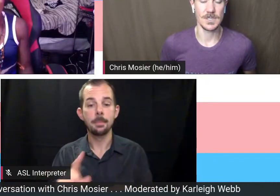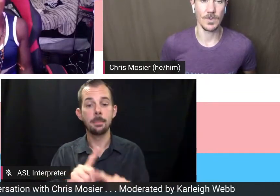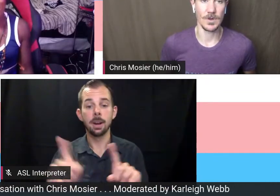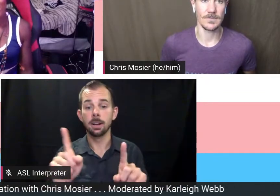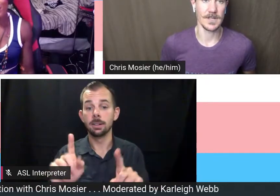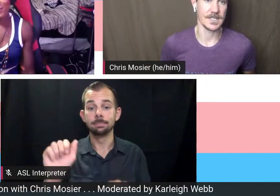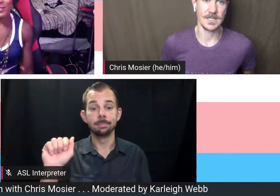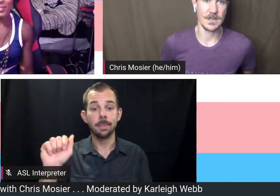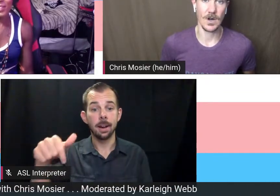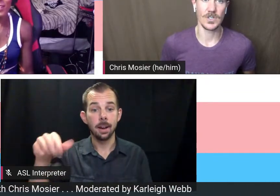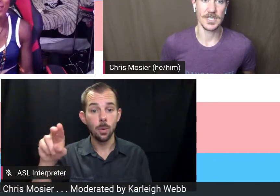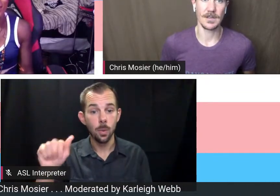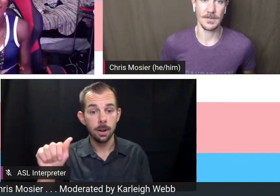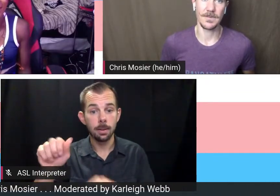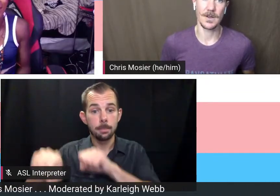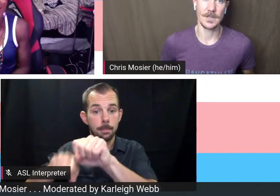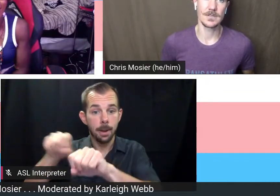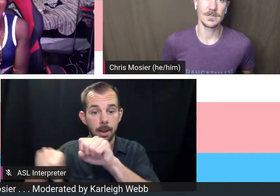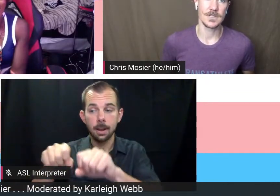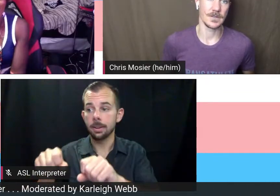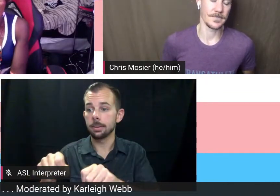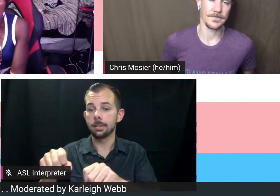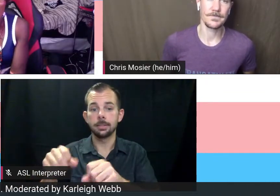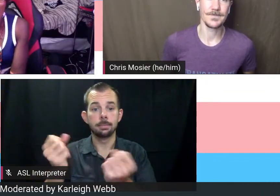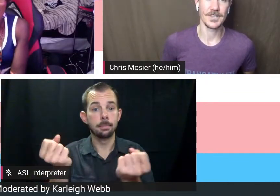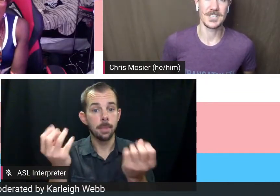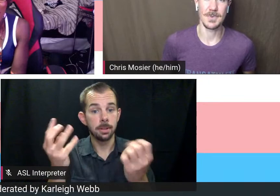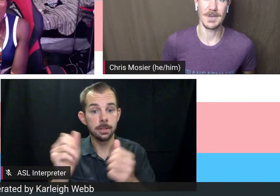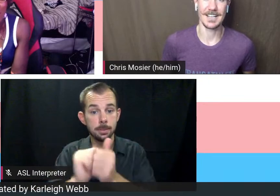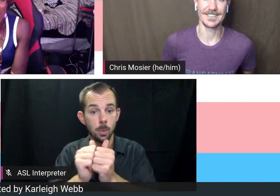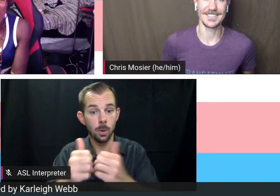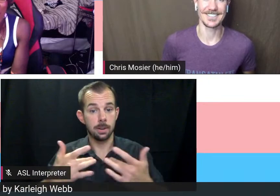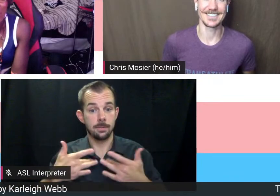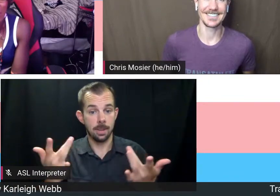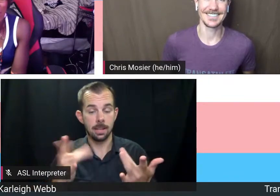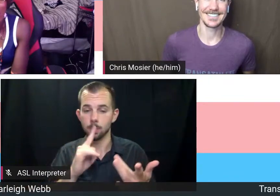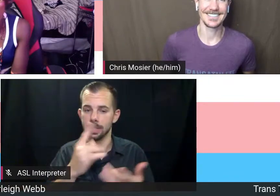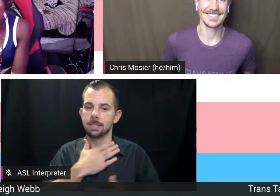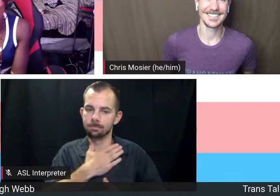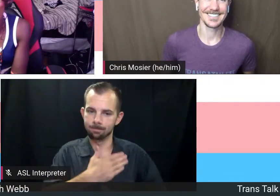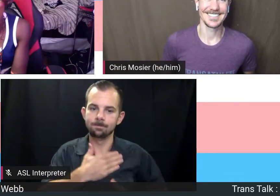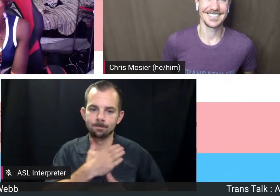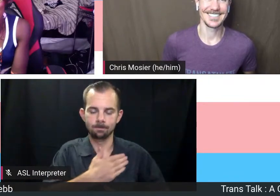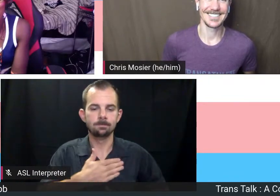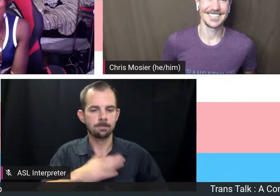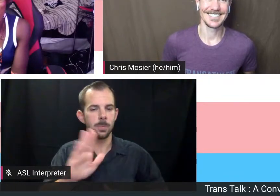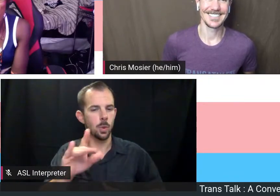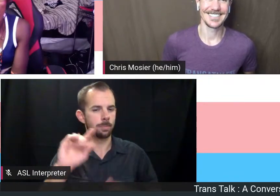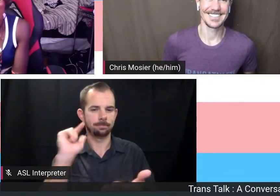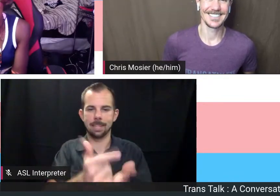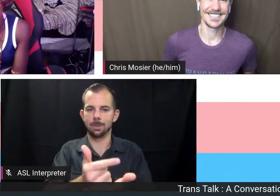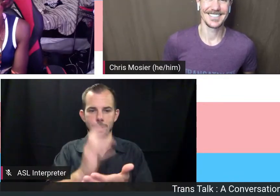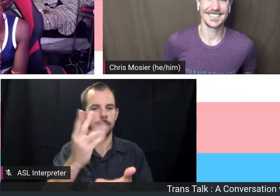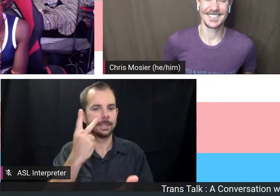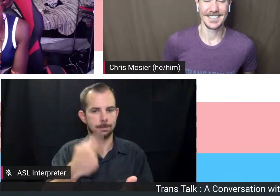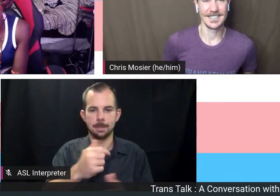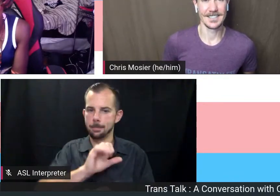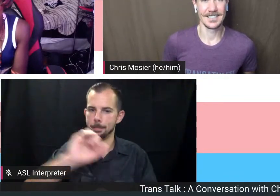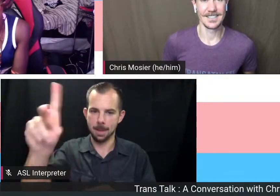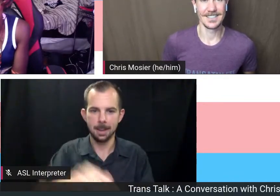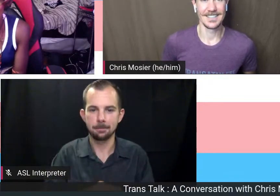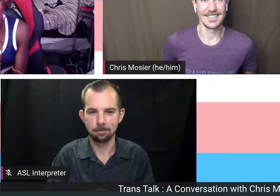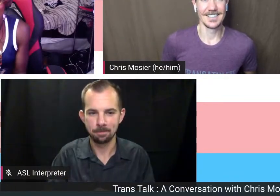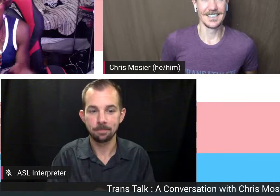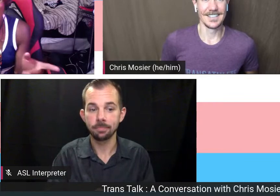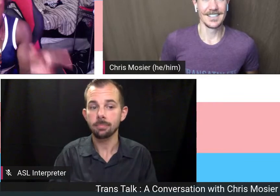those multi-sport events are just a lot of fun. So you'll see me back out there. Well, let me just put it this way. Let me know your race schedule